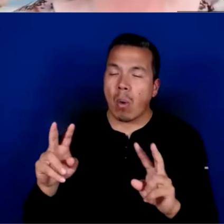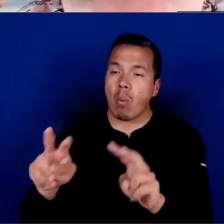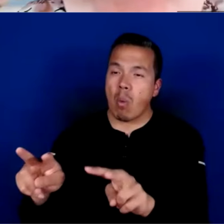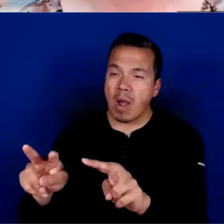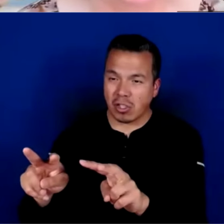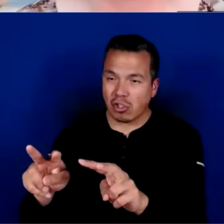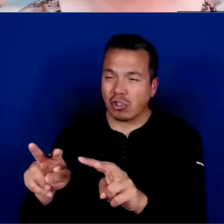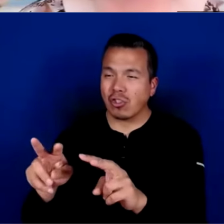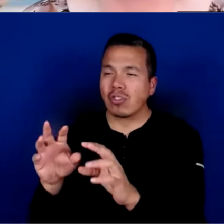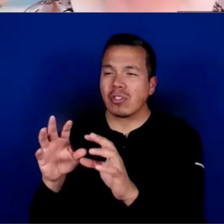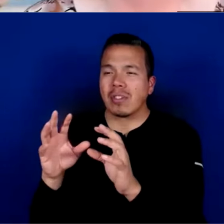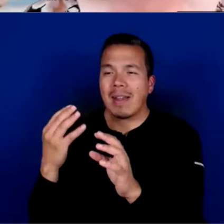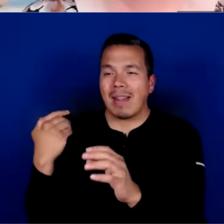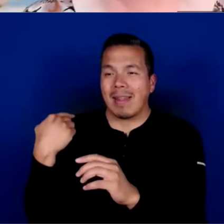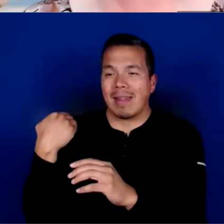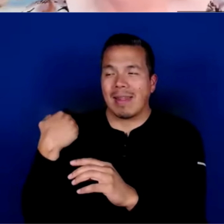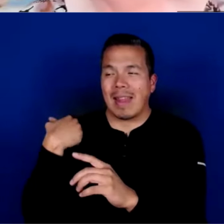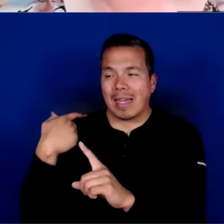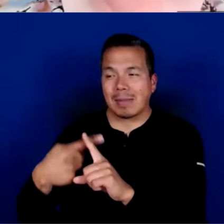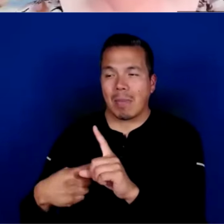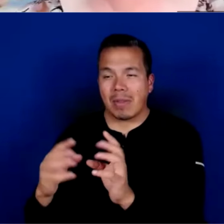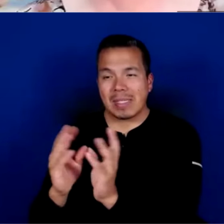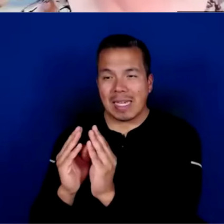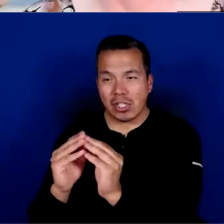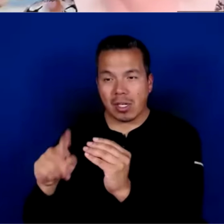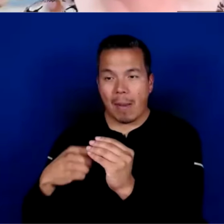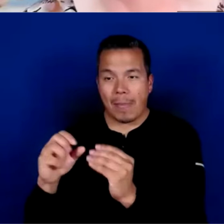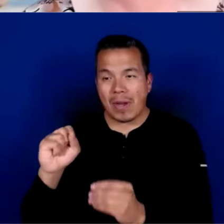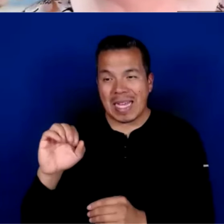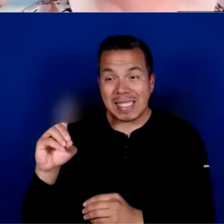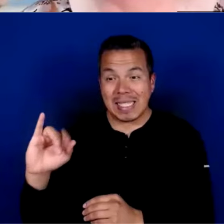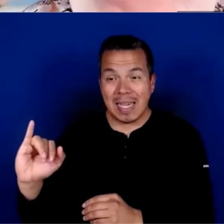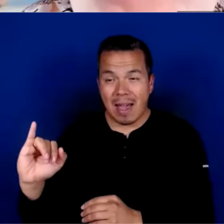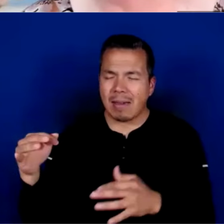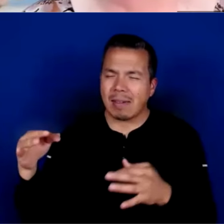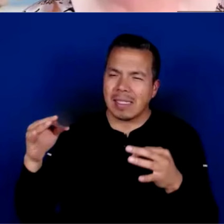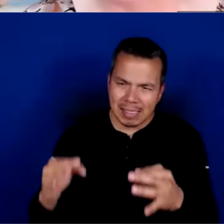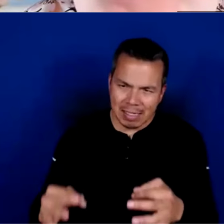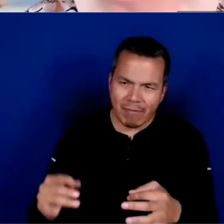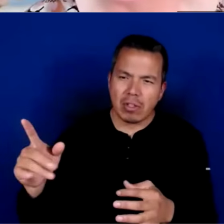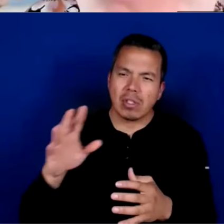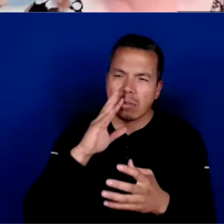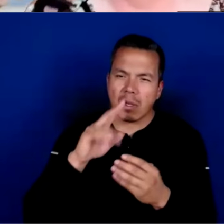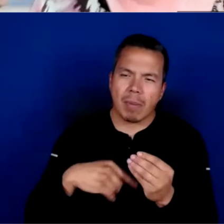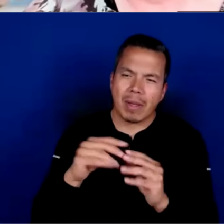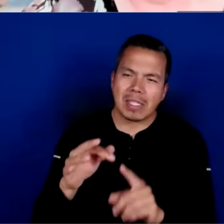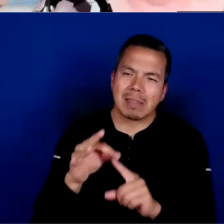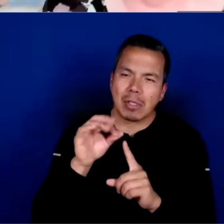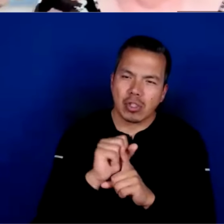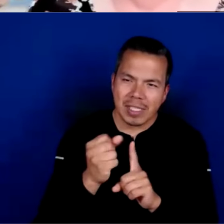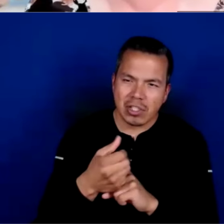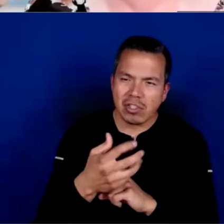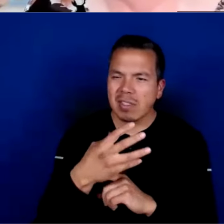Aleda did last month on SSDI, I'm sure she talked about special conditions and subsidies.